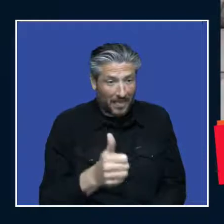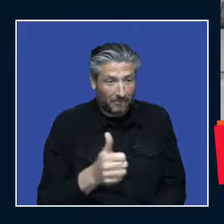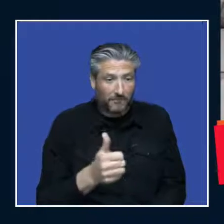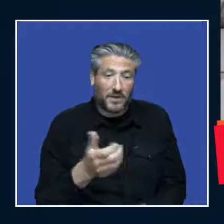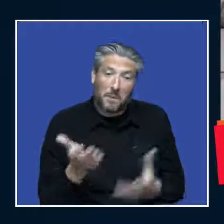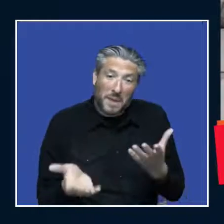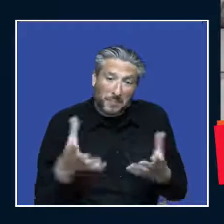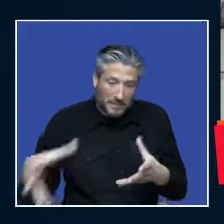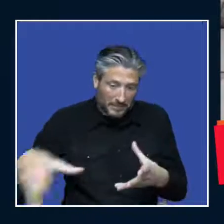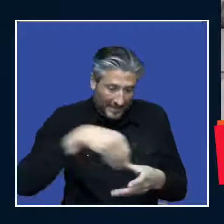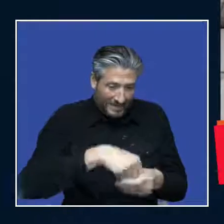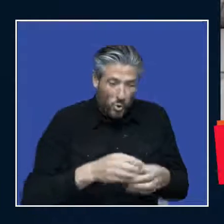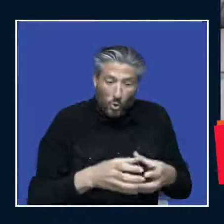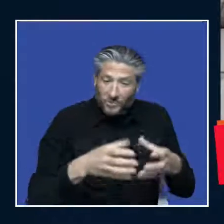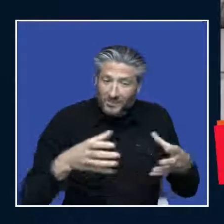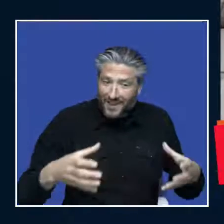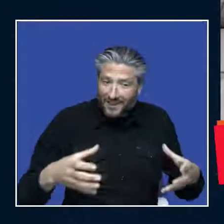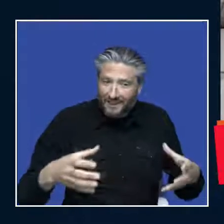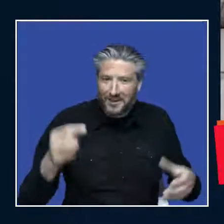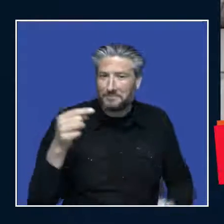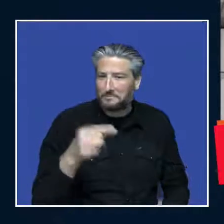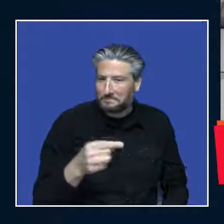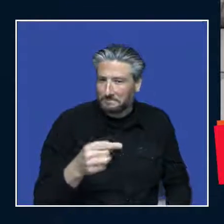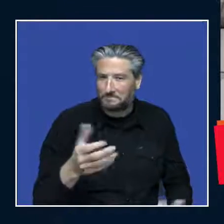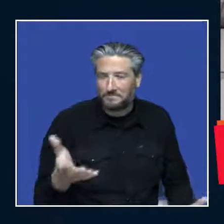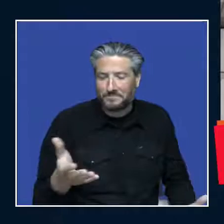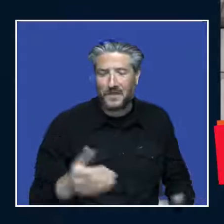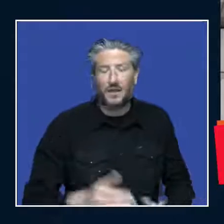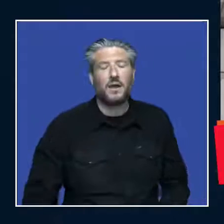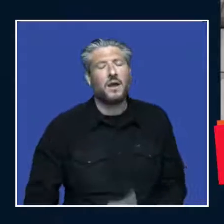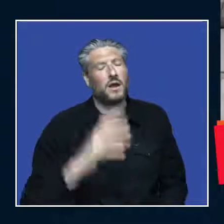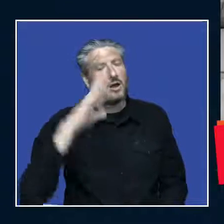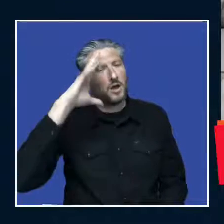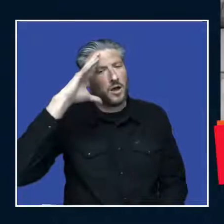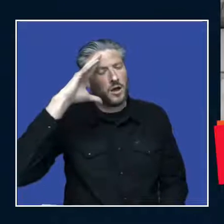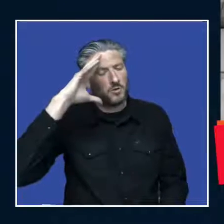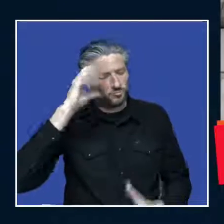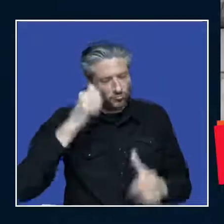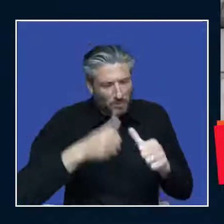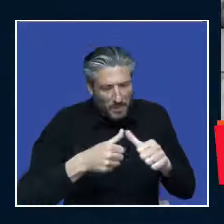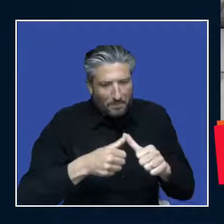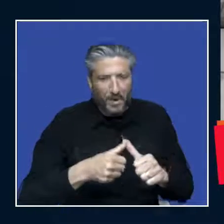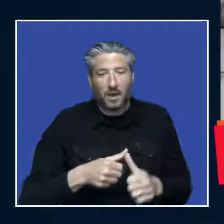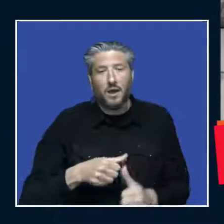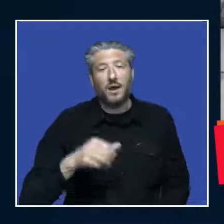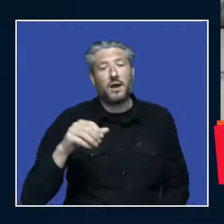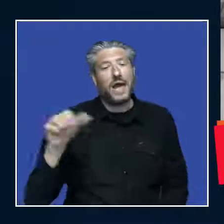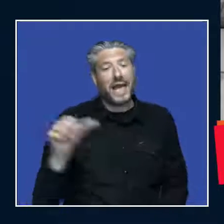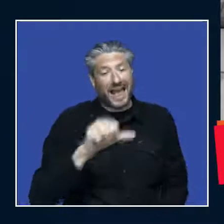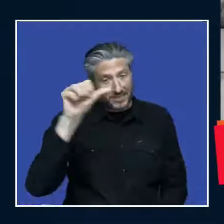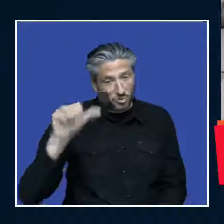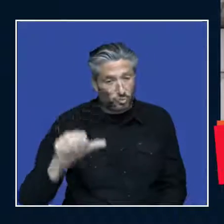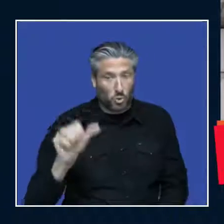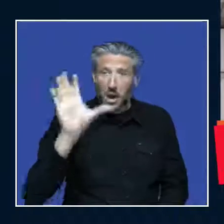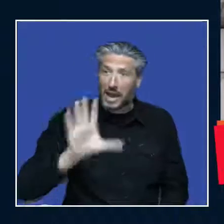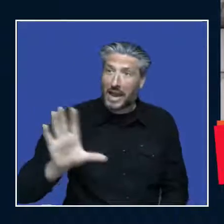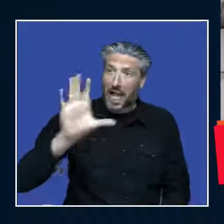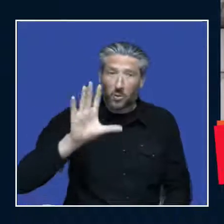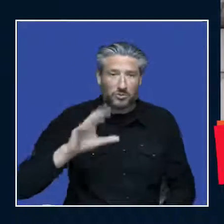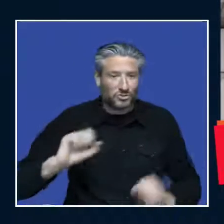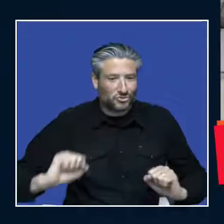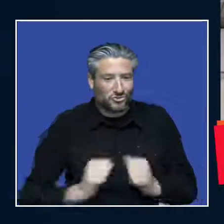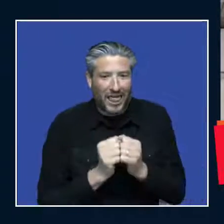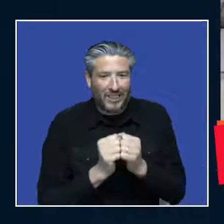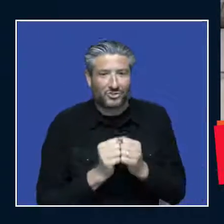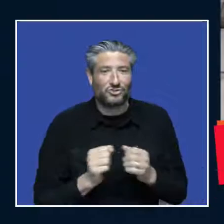guess. Also, don't forget about the Azure Cloud Challenge we have on our website, because if you looked at all